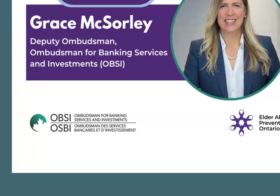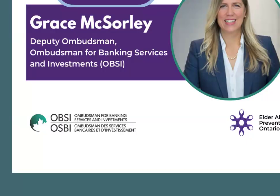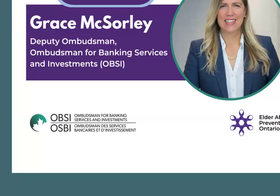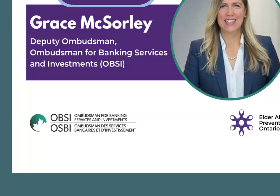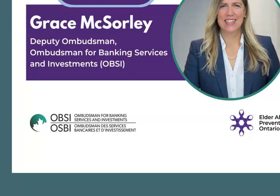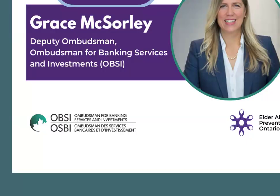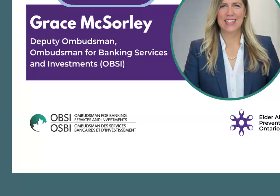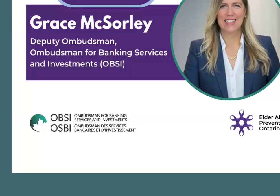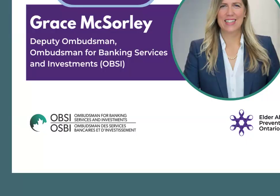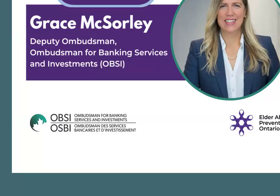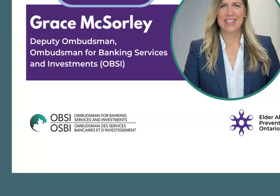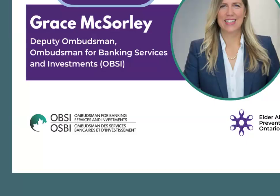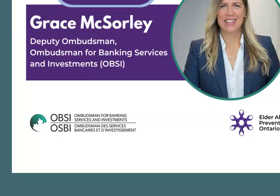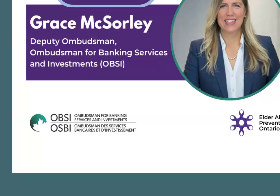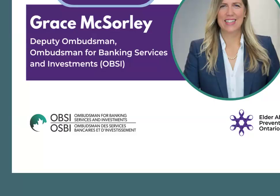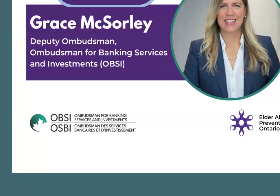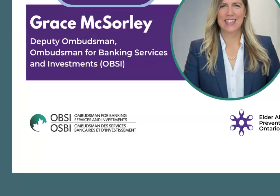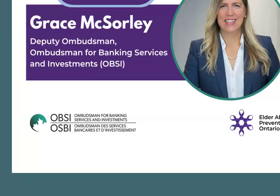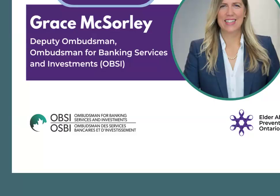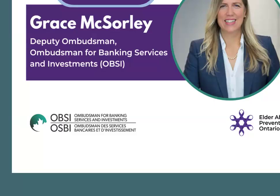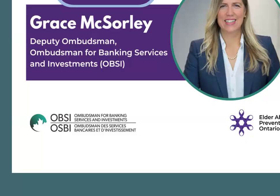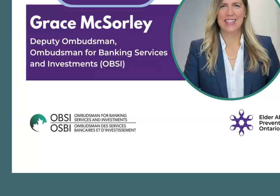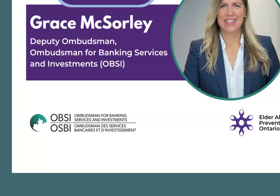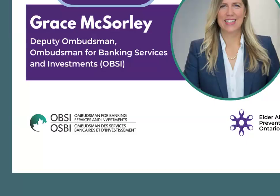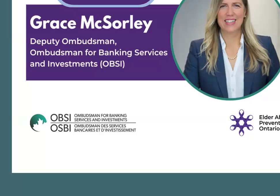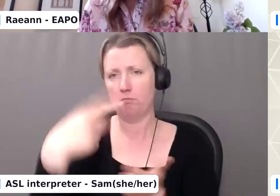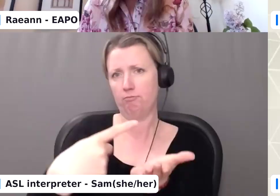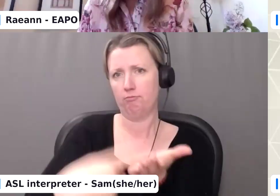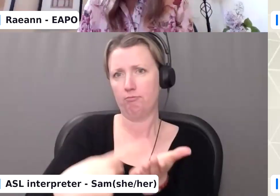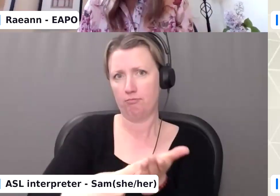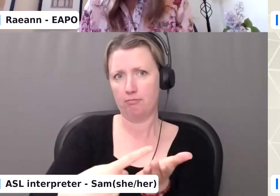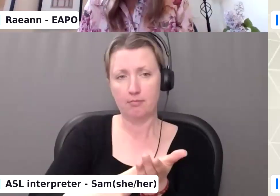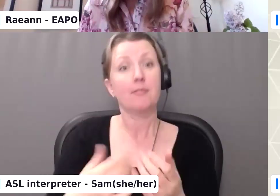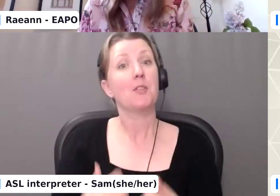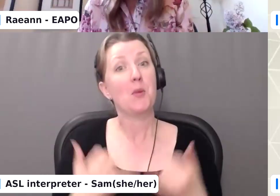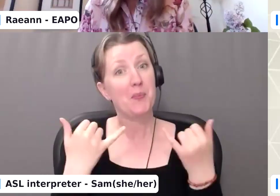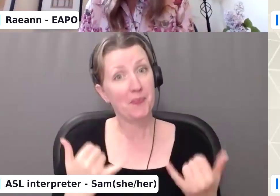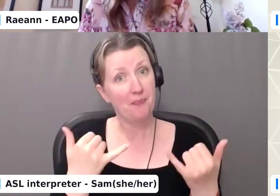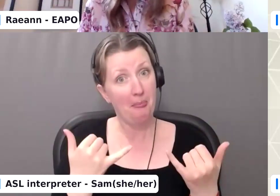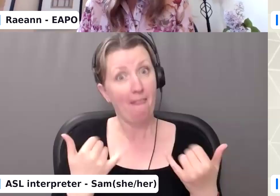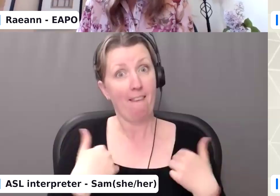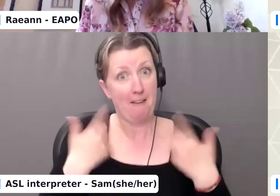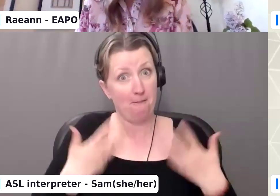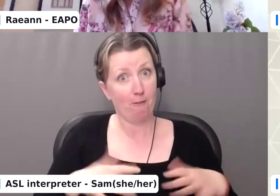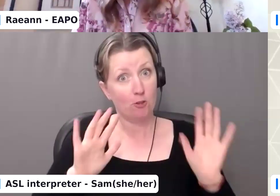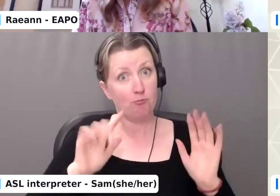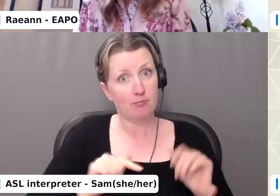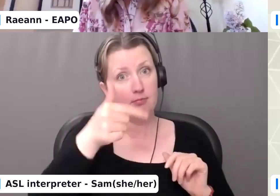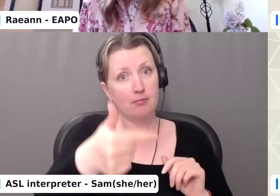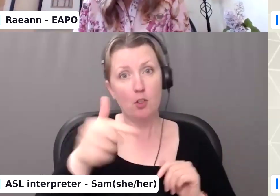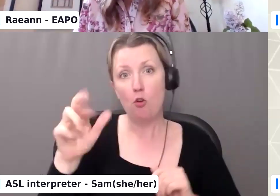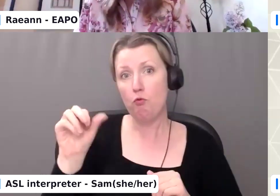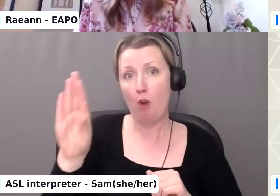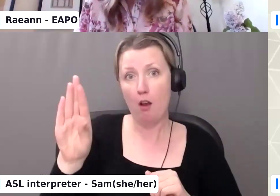vulnerable seniors and give us some tools and resources that they have to offer. So without further ado, I'm going to ask Rob to share his screen